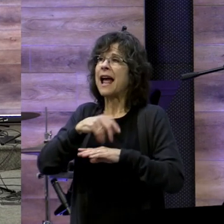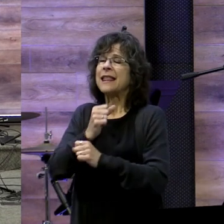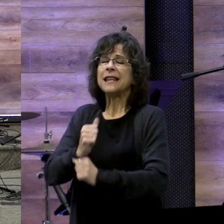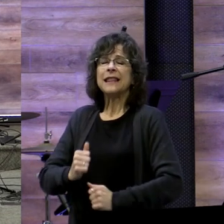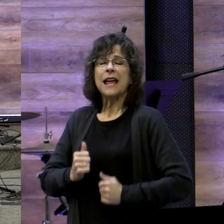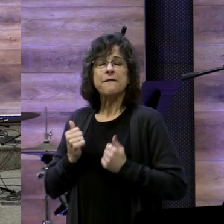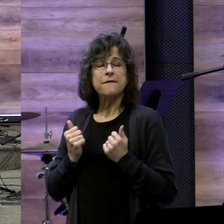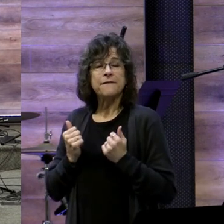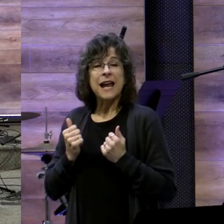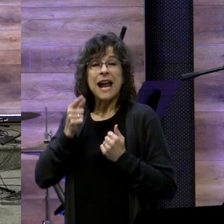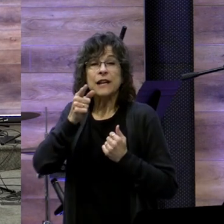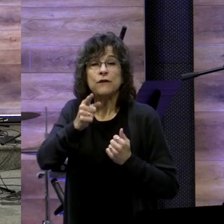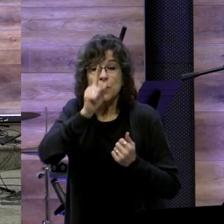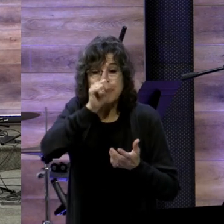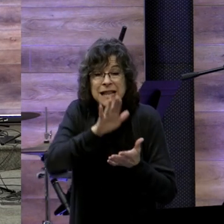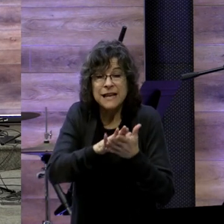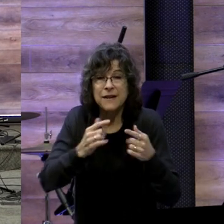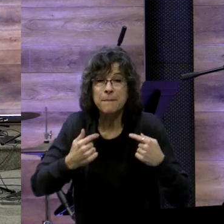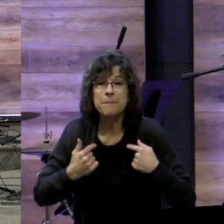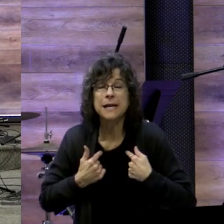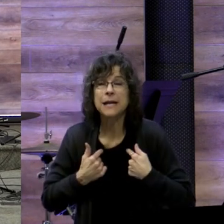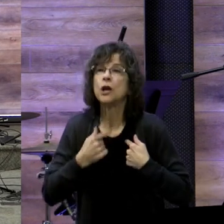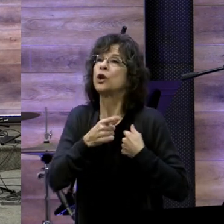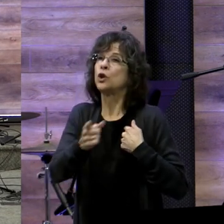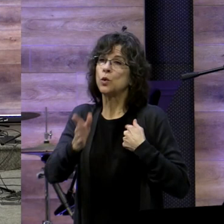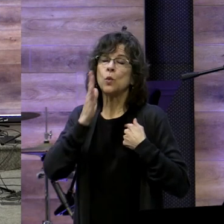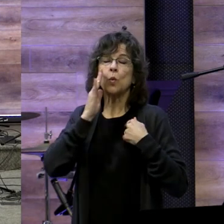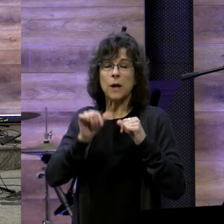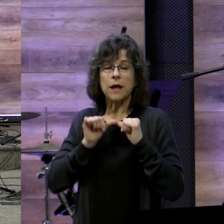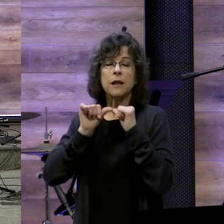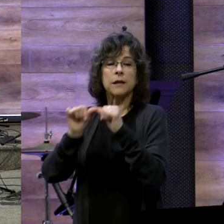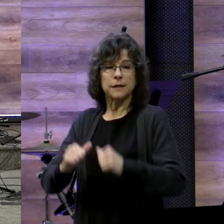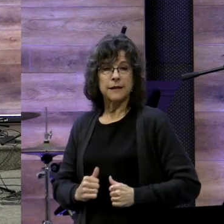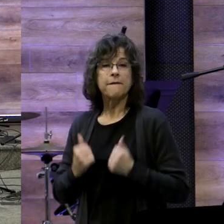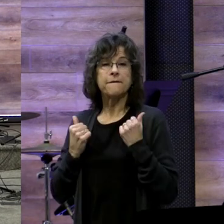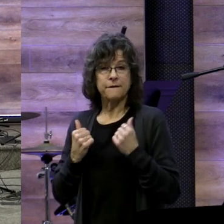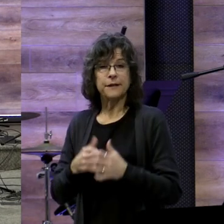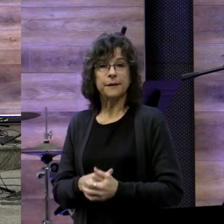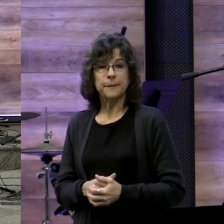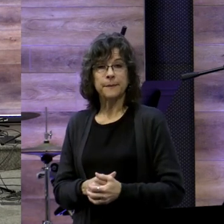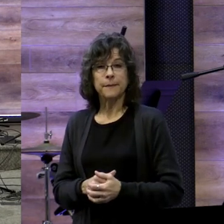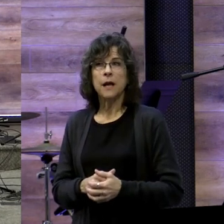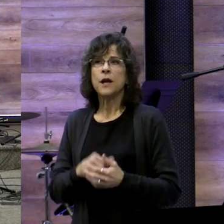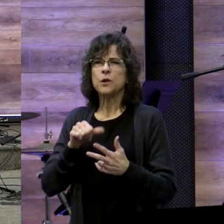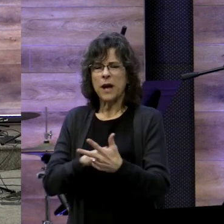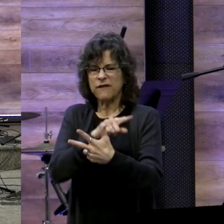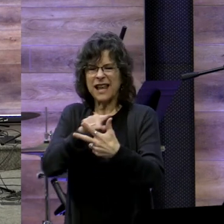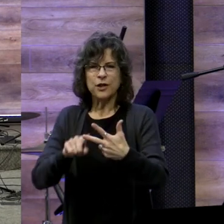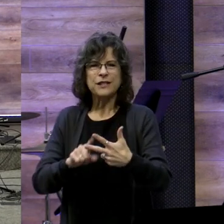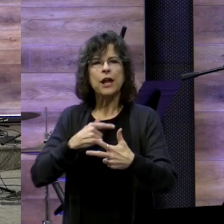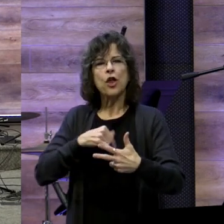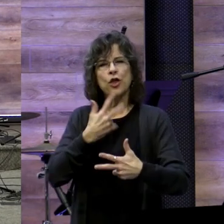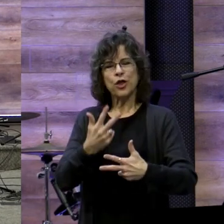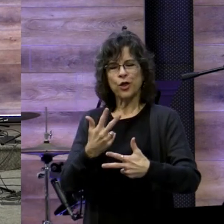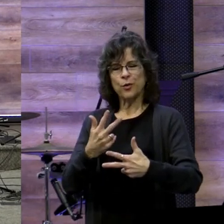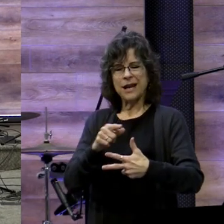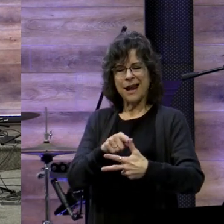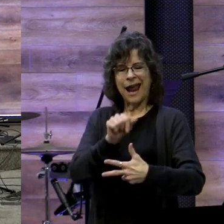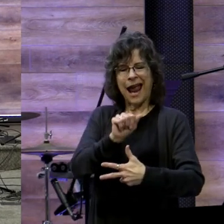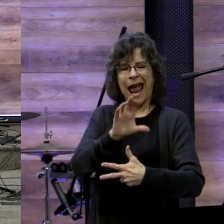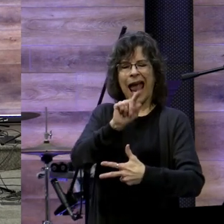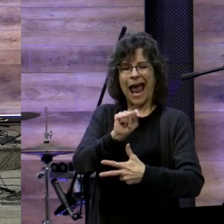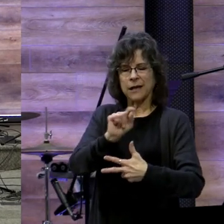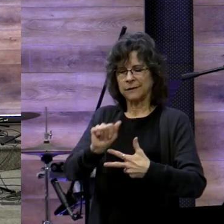die, you shall live. And this story kind of plays out in three different acts. We're going to kind of look at this as a way of guiding